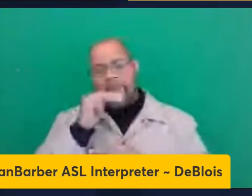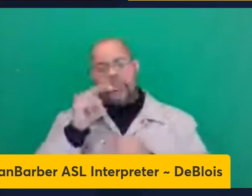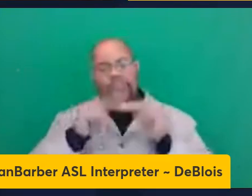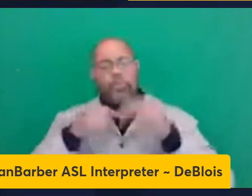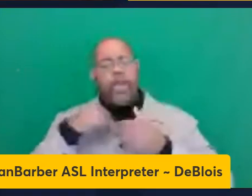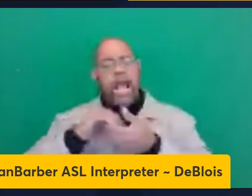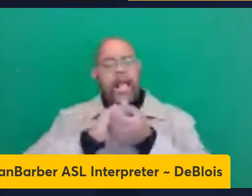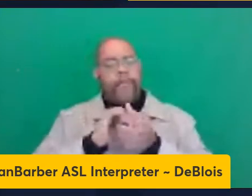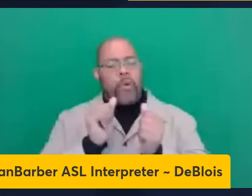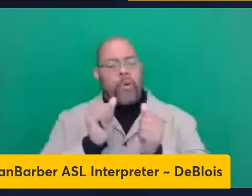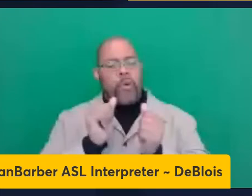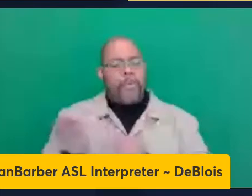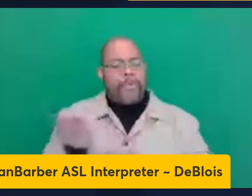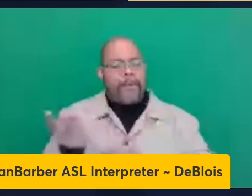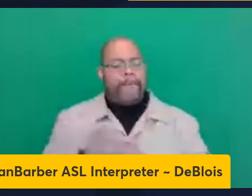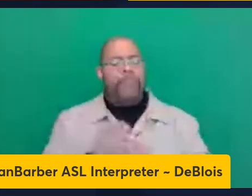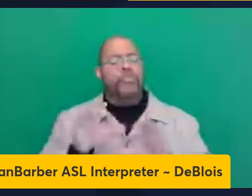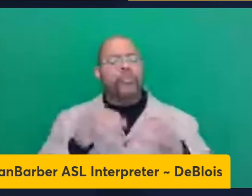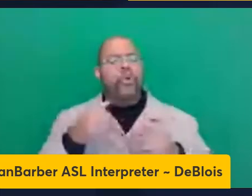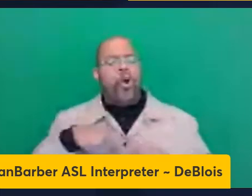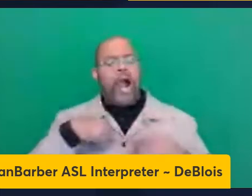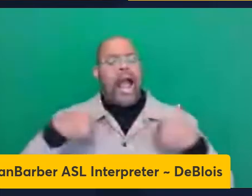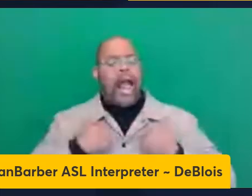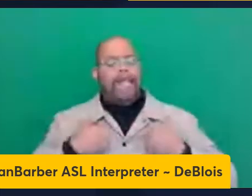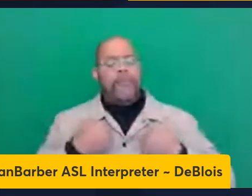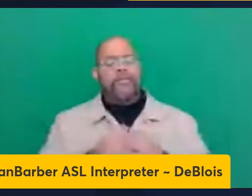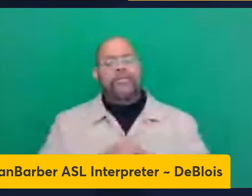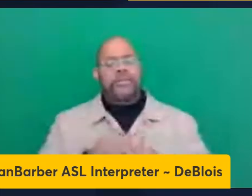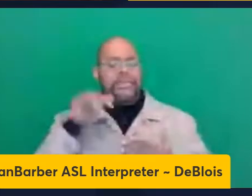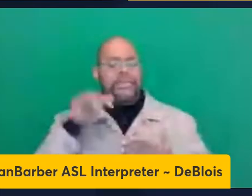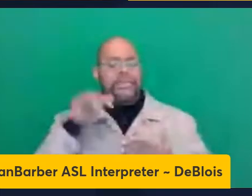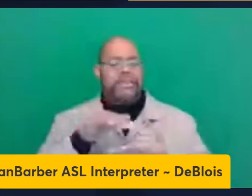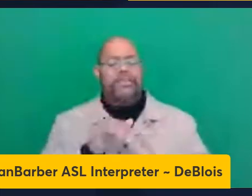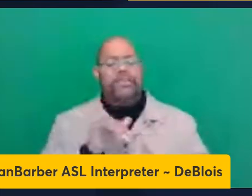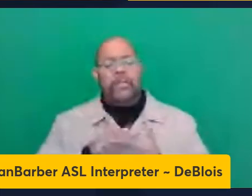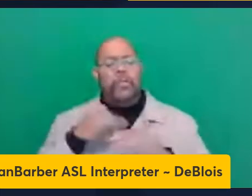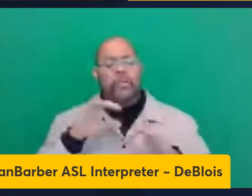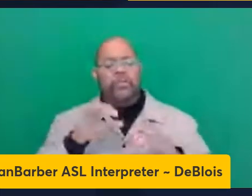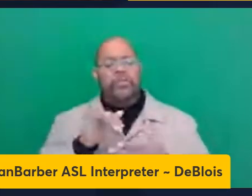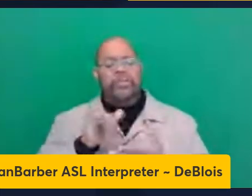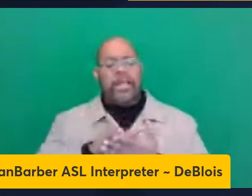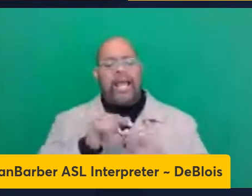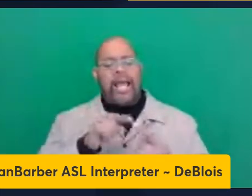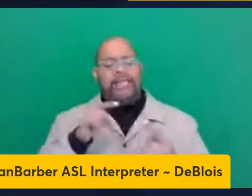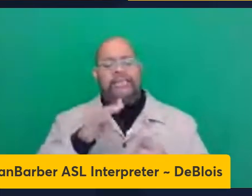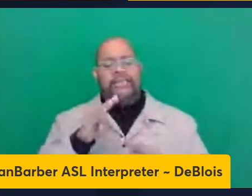collaborate with them to do our animal studies. That's where we do our antibody,